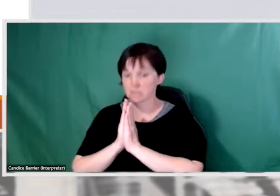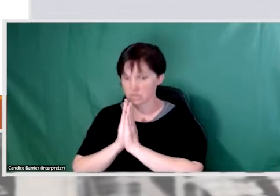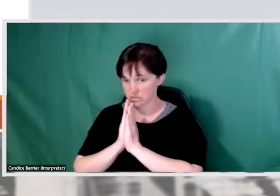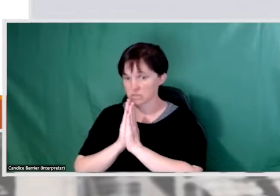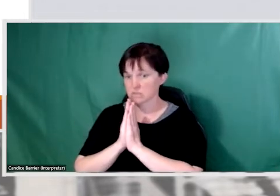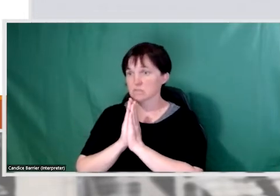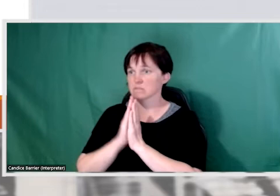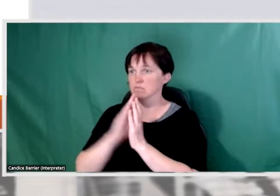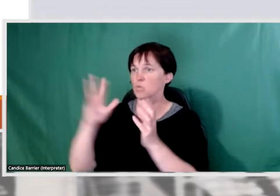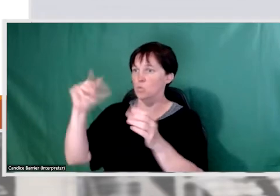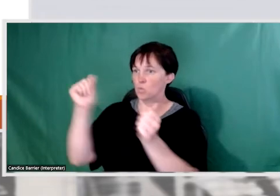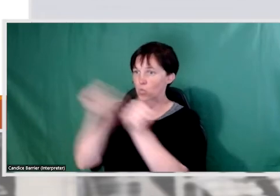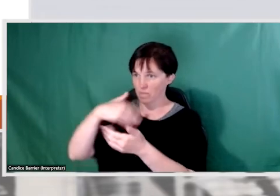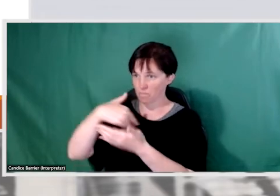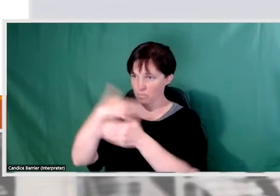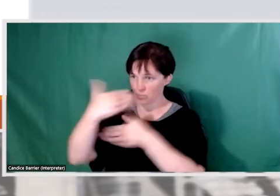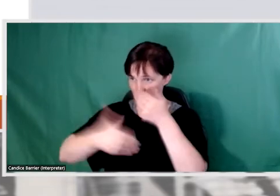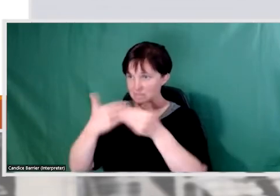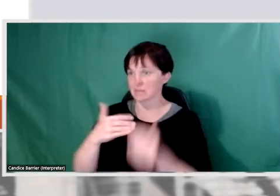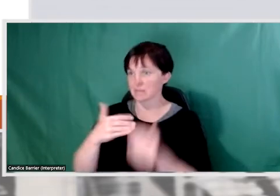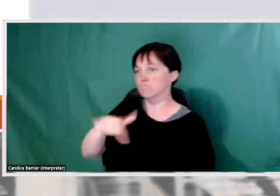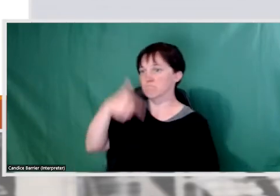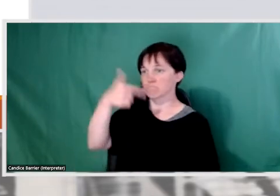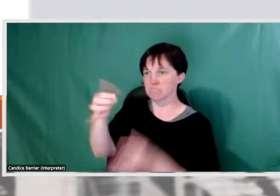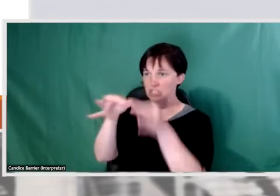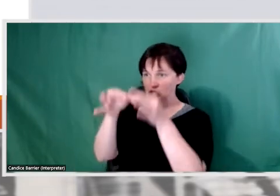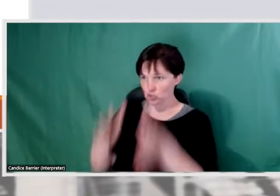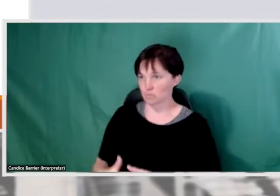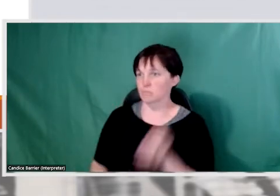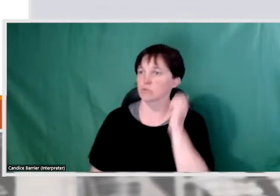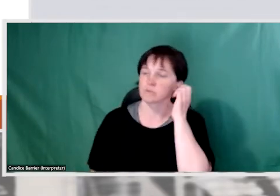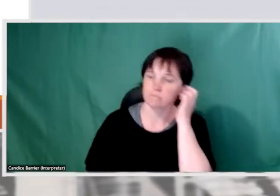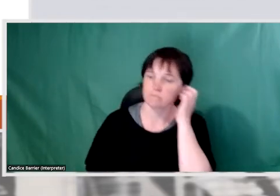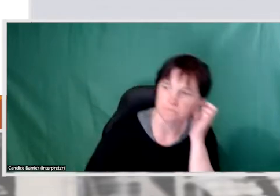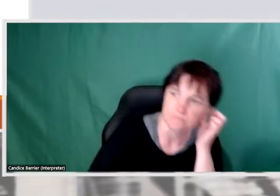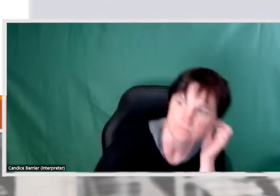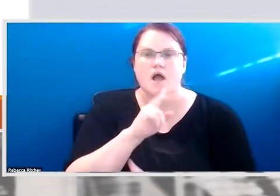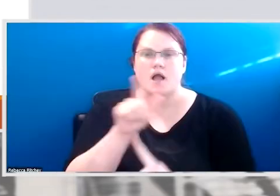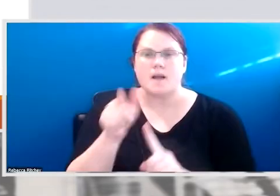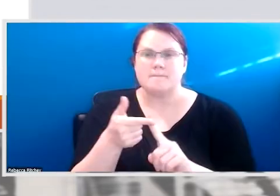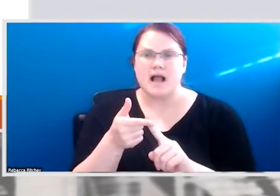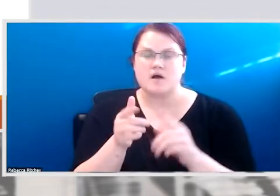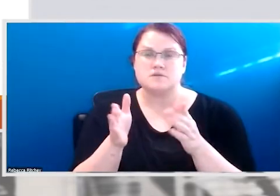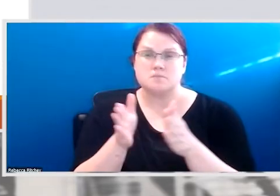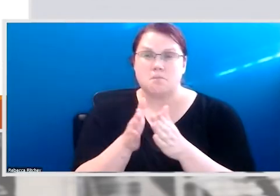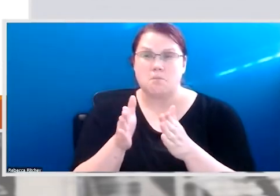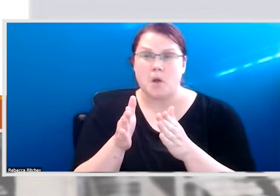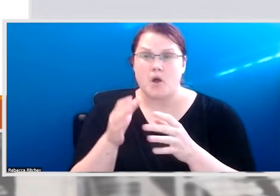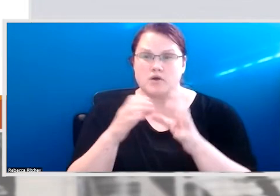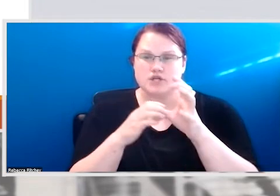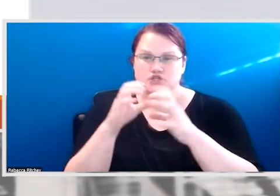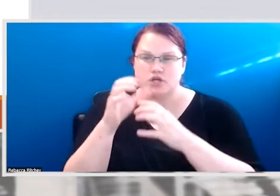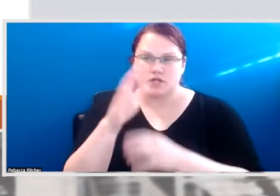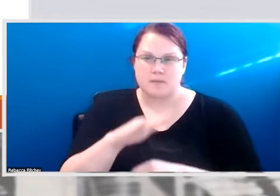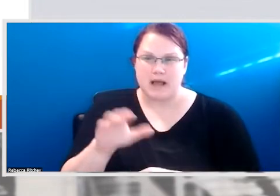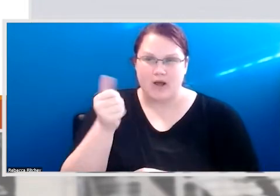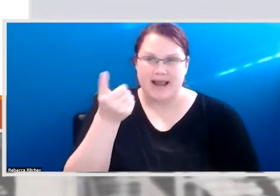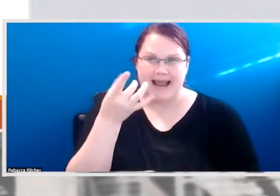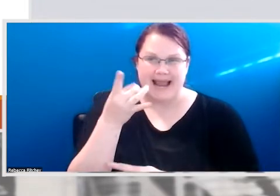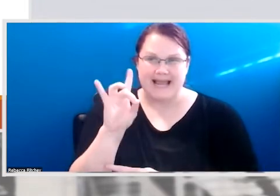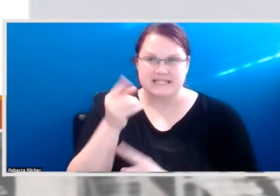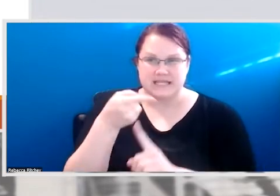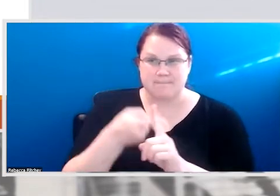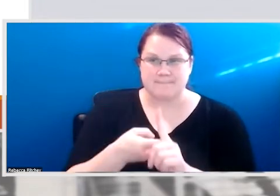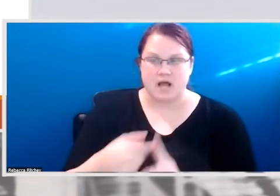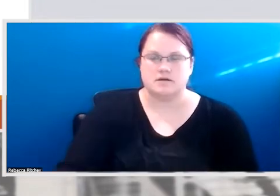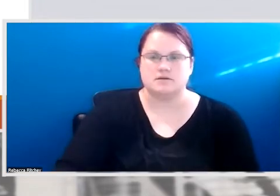as part of that process. So when we talk about minor construction, we're talking about a timeline that's roughly about 18 months.